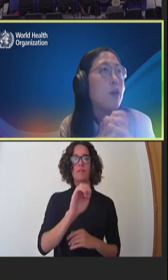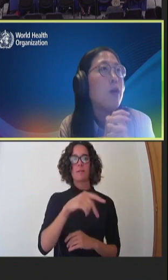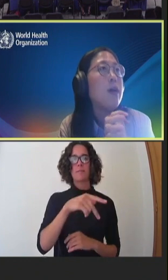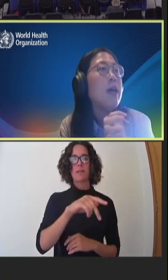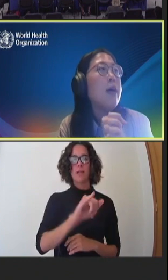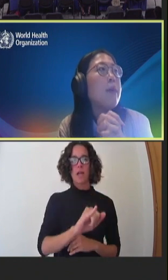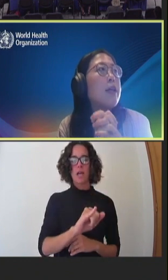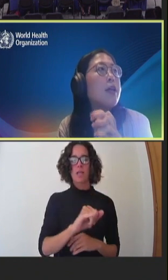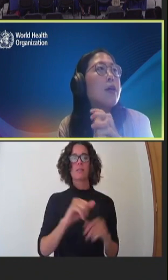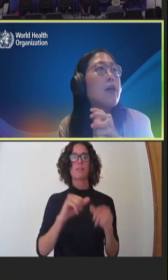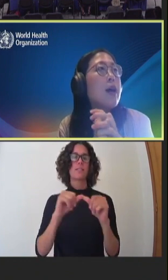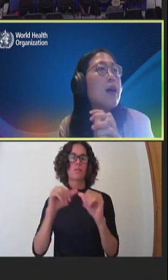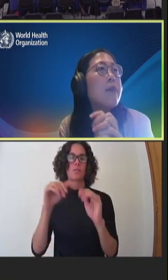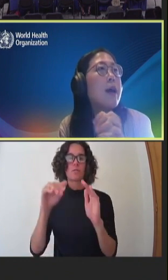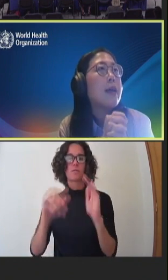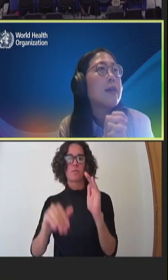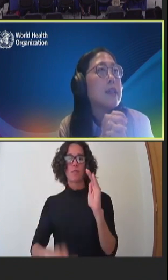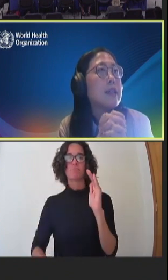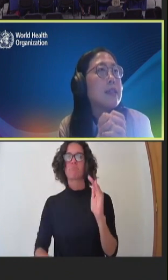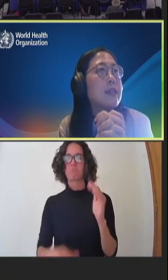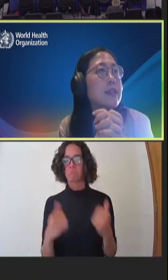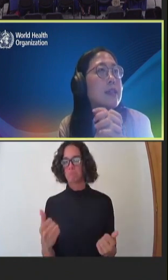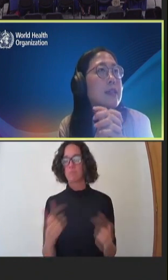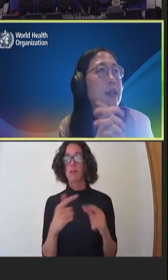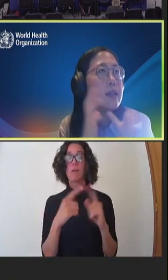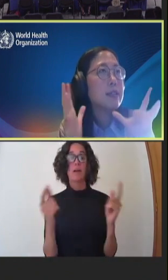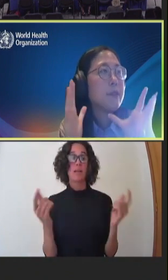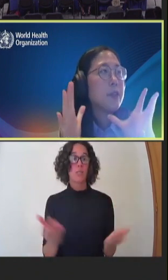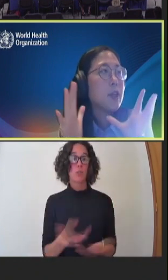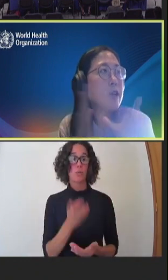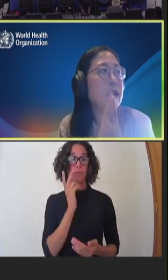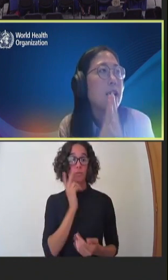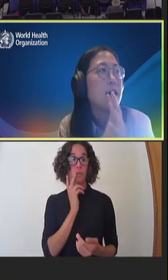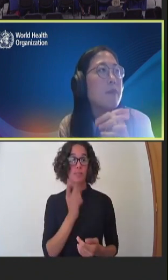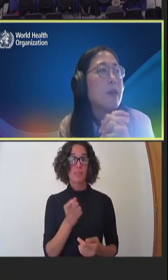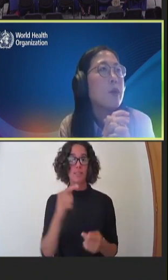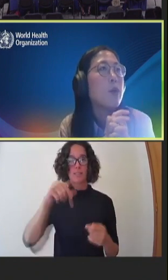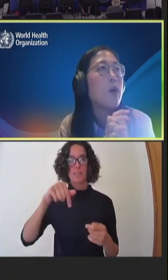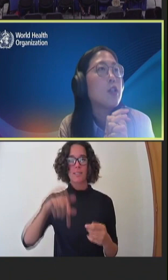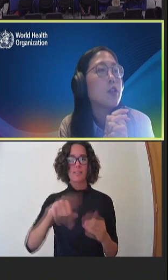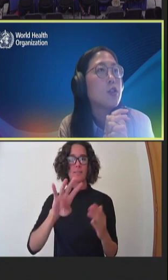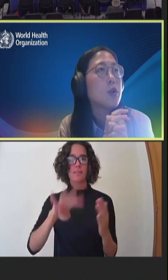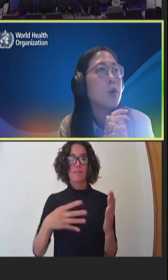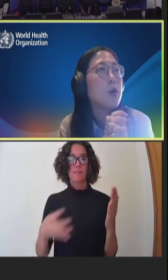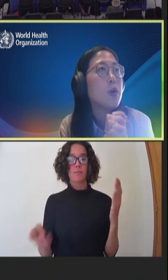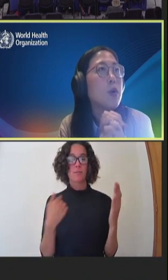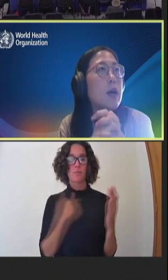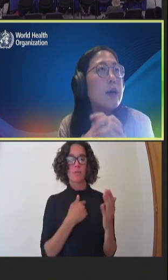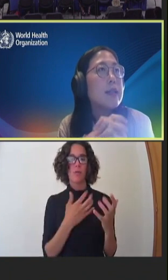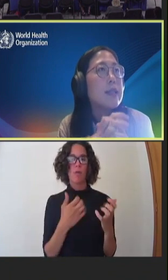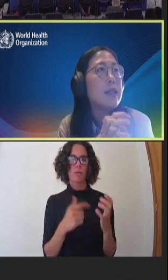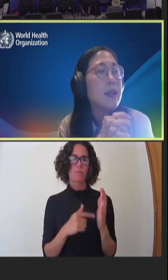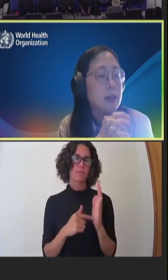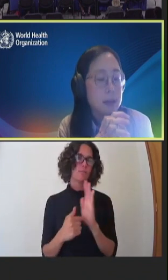to fall. But here, in this figure, we wanted to show